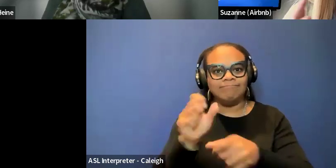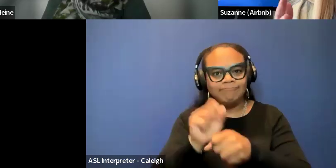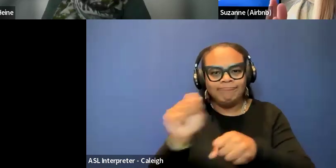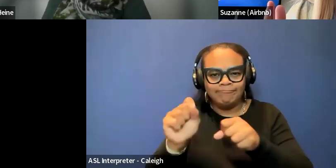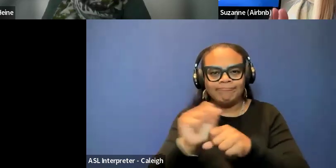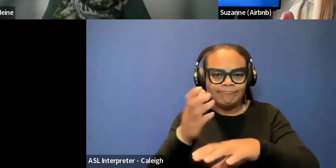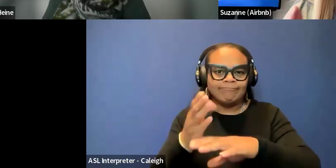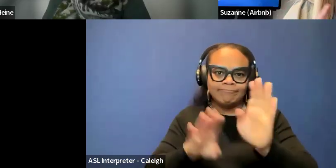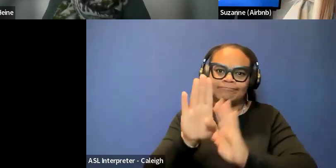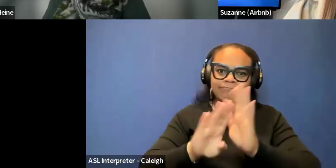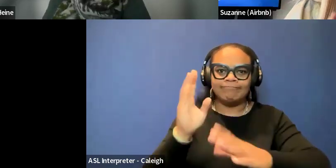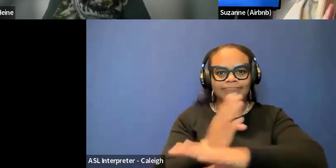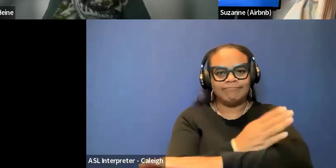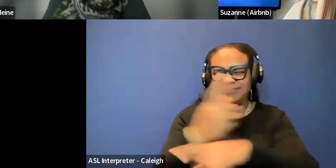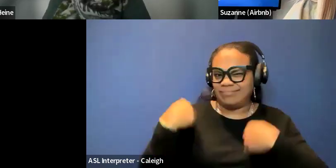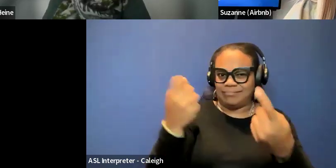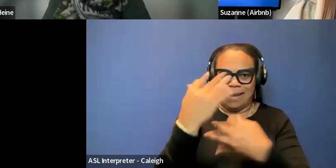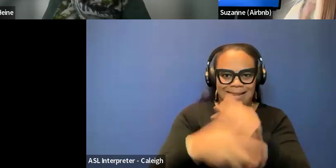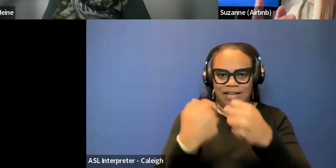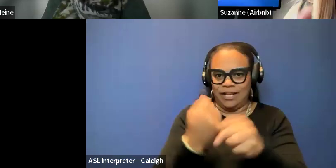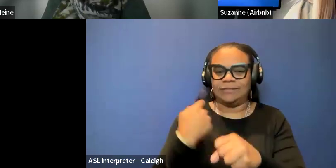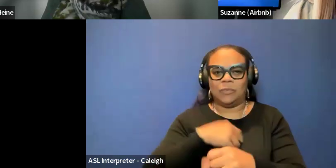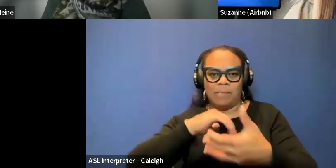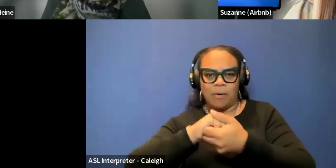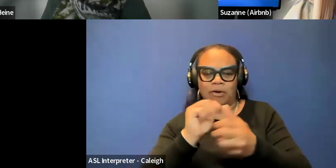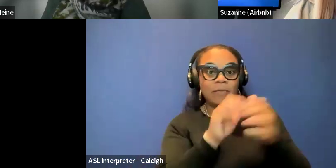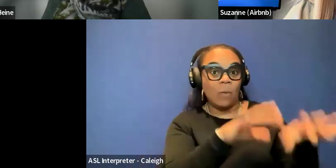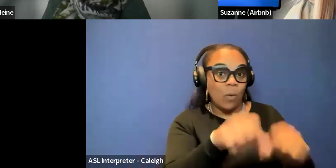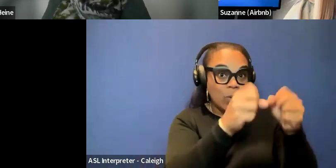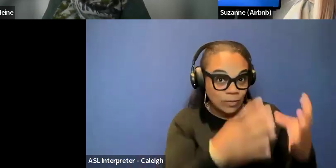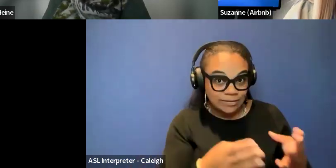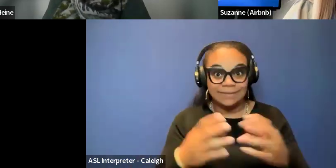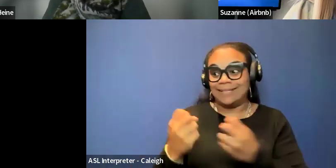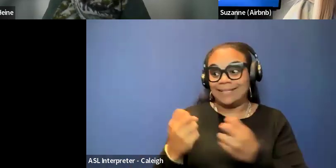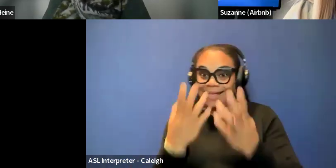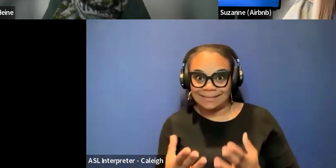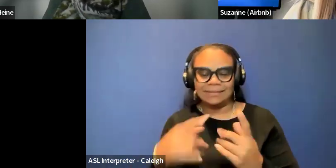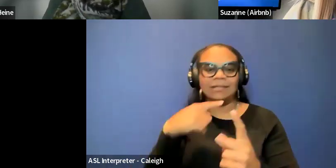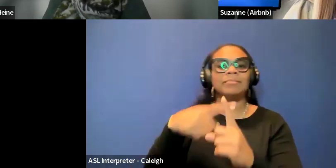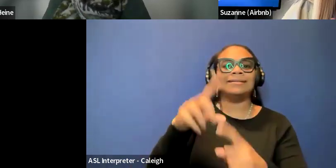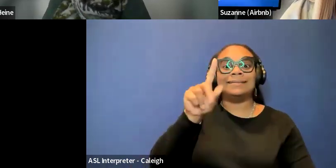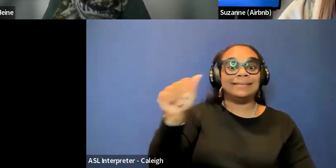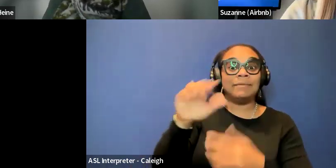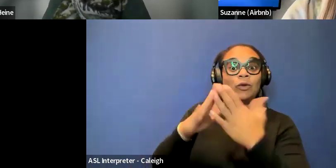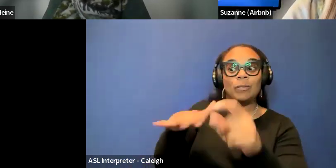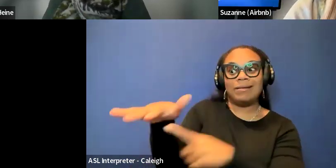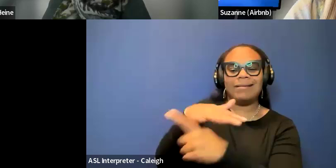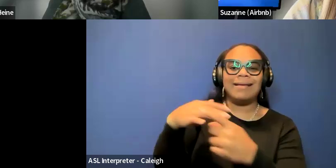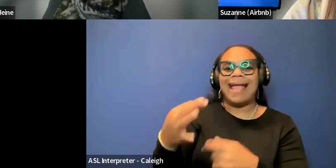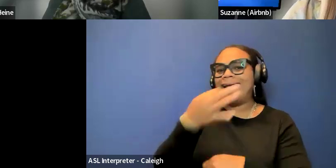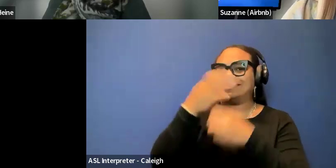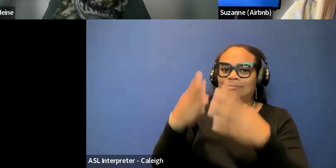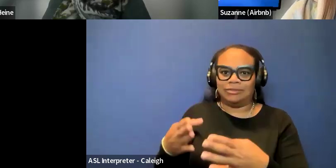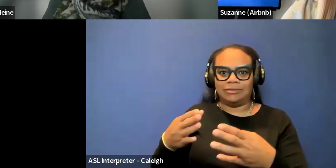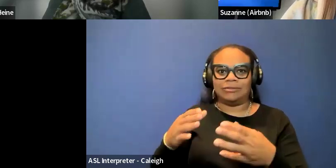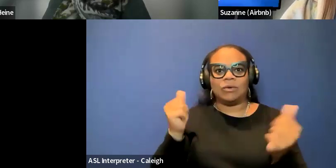years. And we work with our hosts, with our guests, and with experts from the disability community to improve our product and